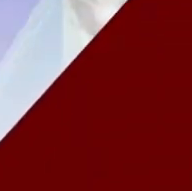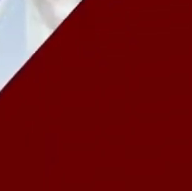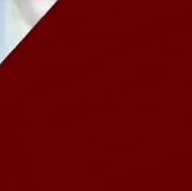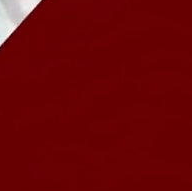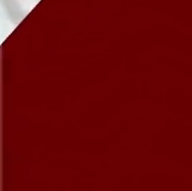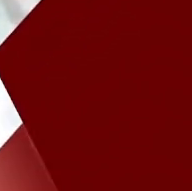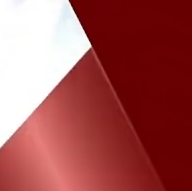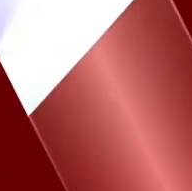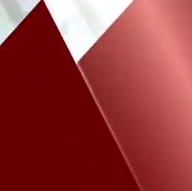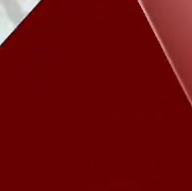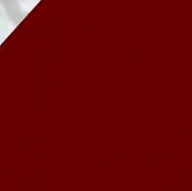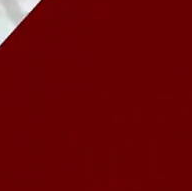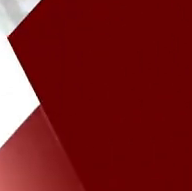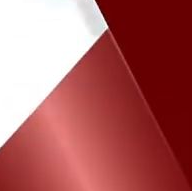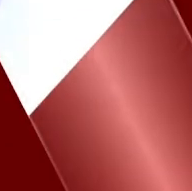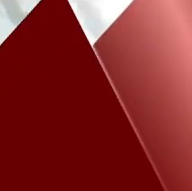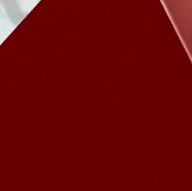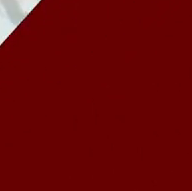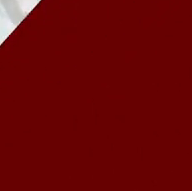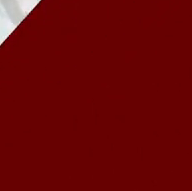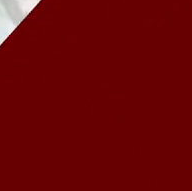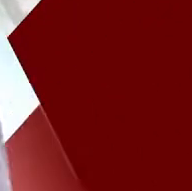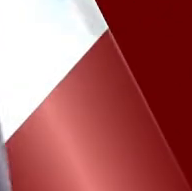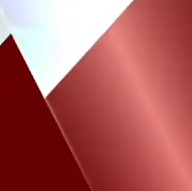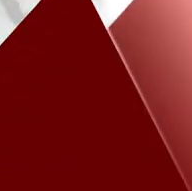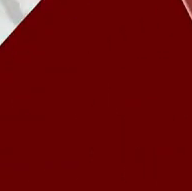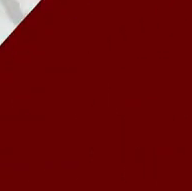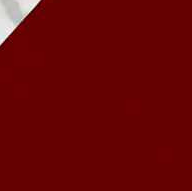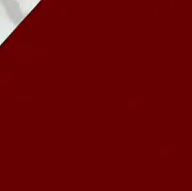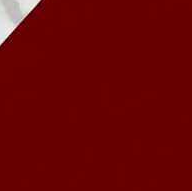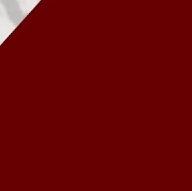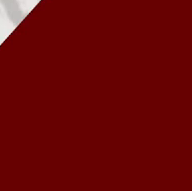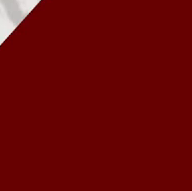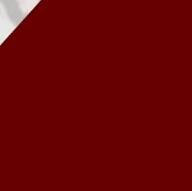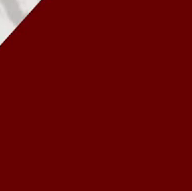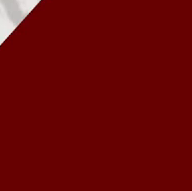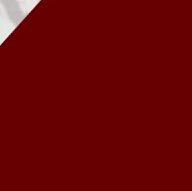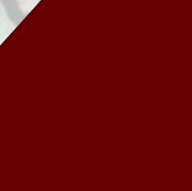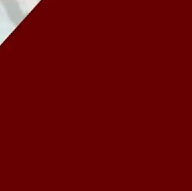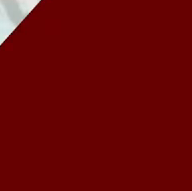You are watching KUTV Primetime News with Omondi Otieno.